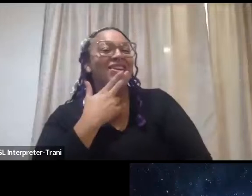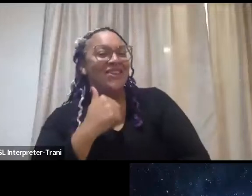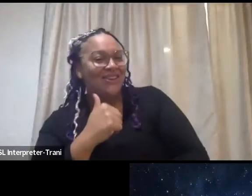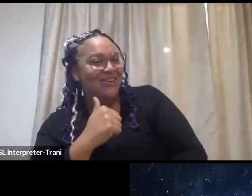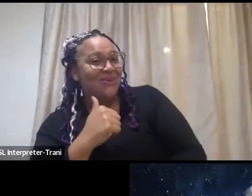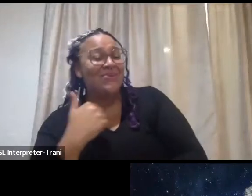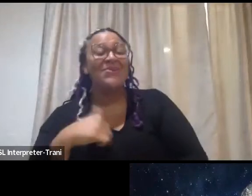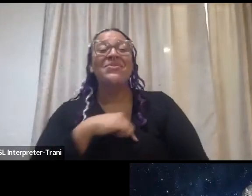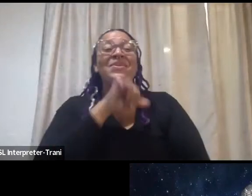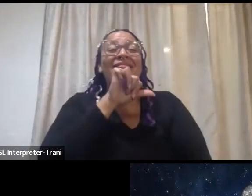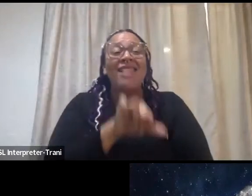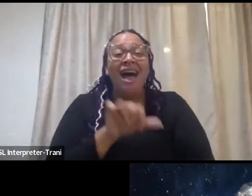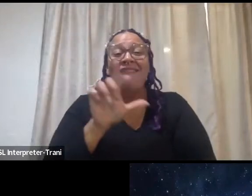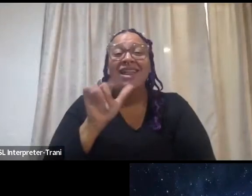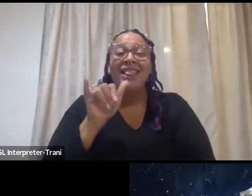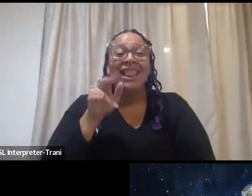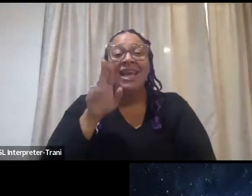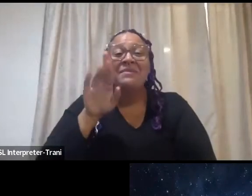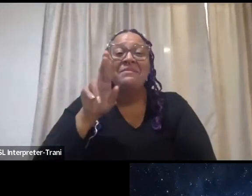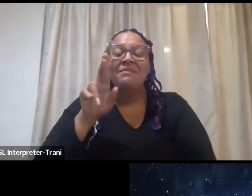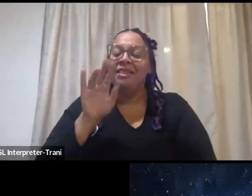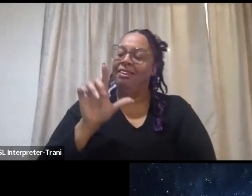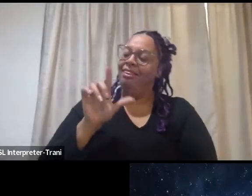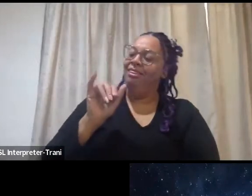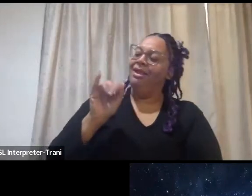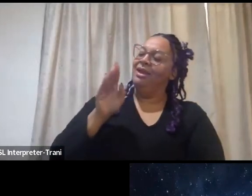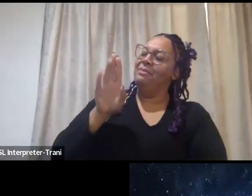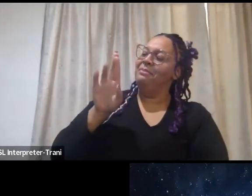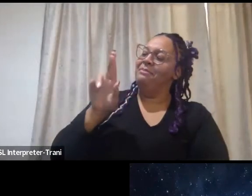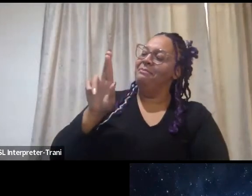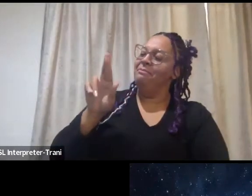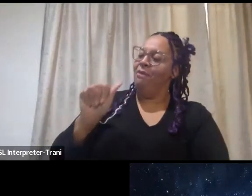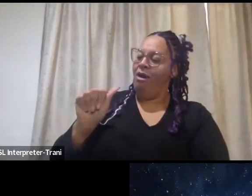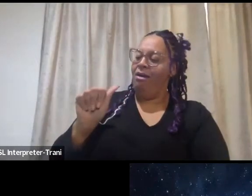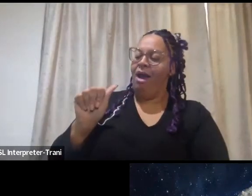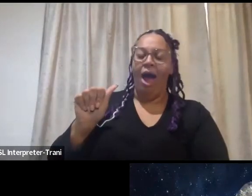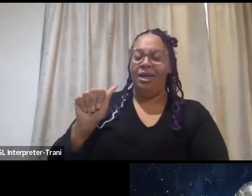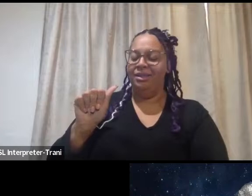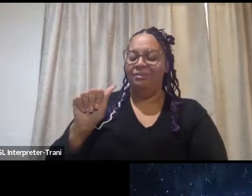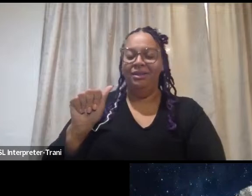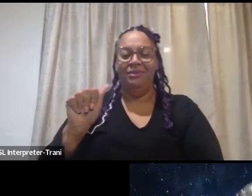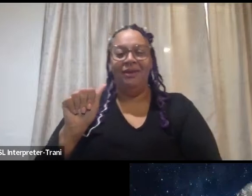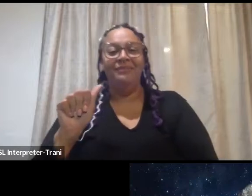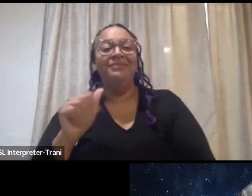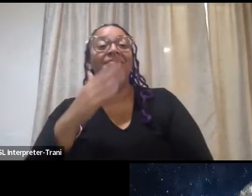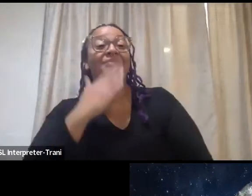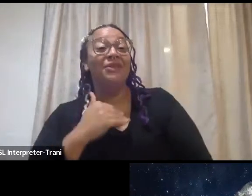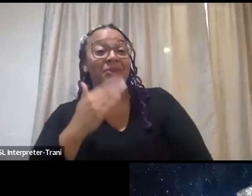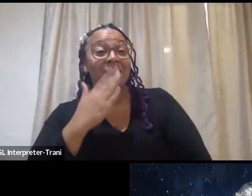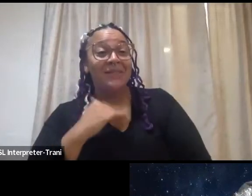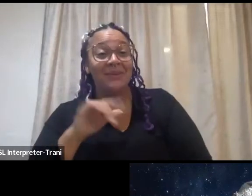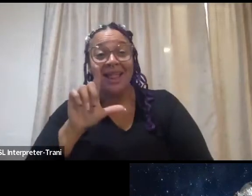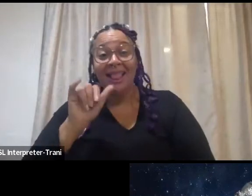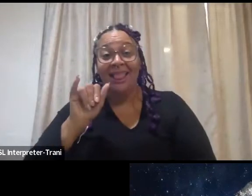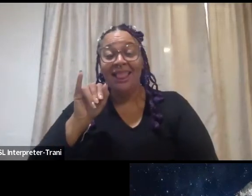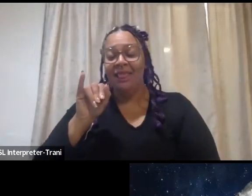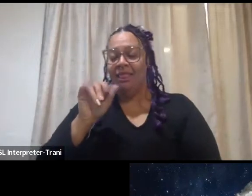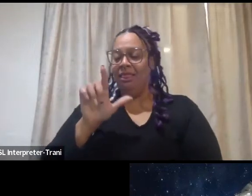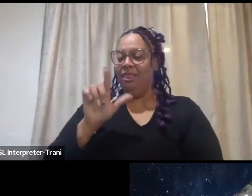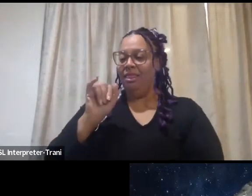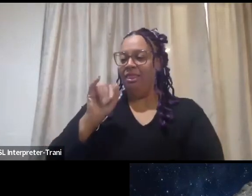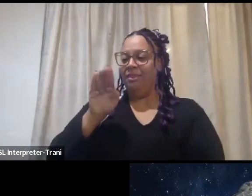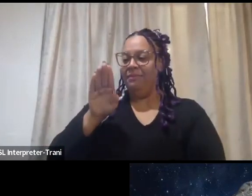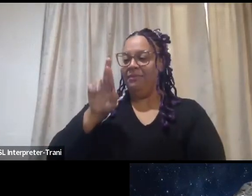a Libra. I really do love Libras. Very, very sweet energy there.